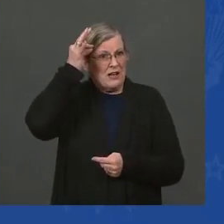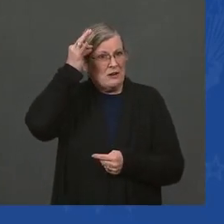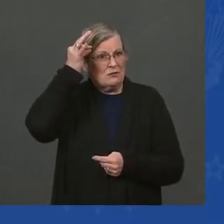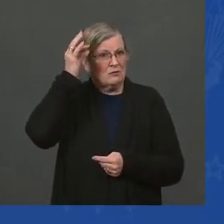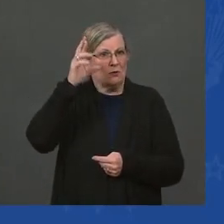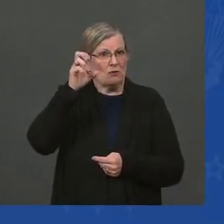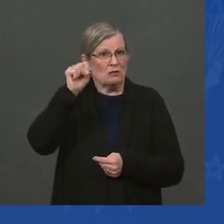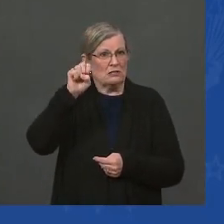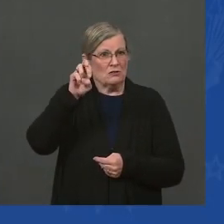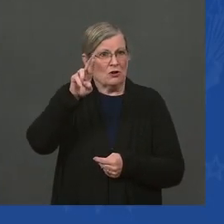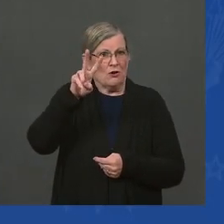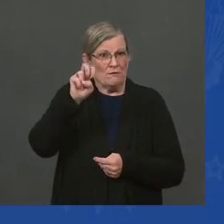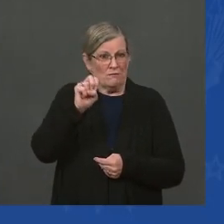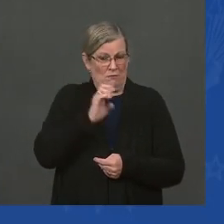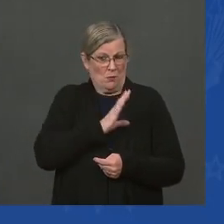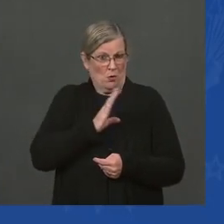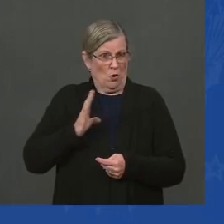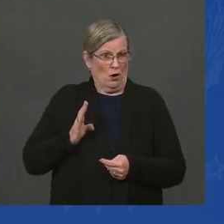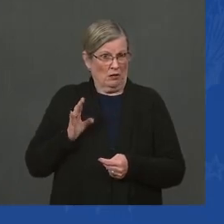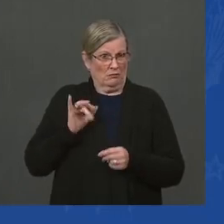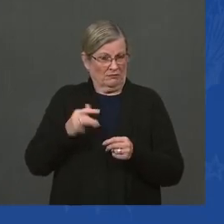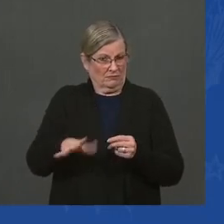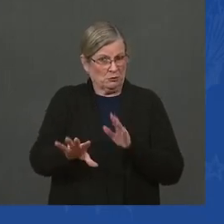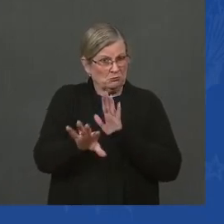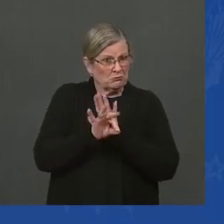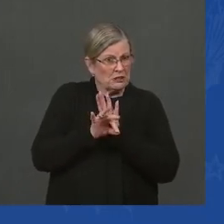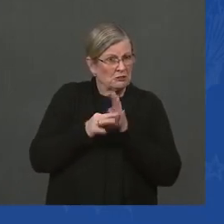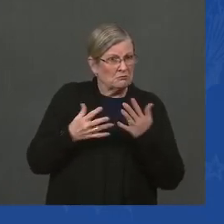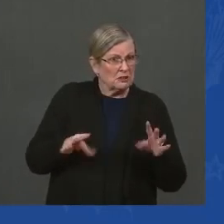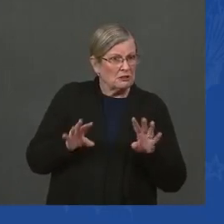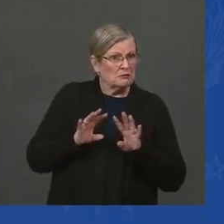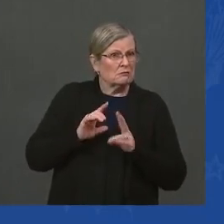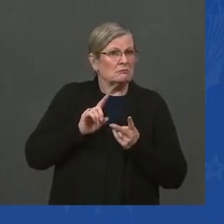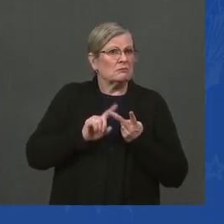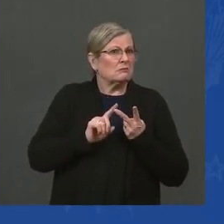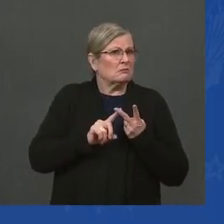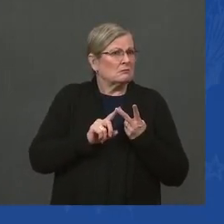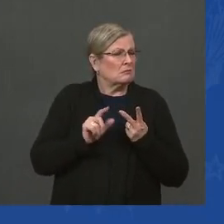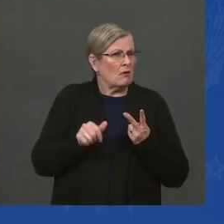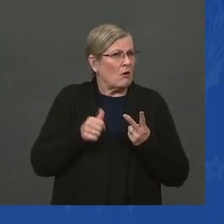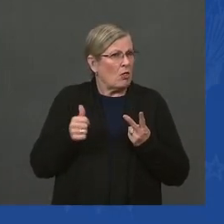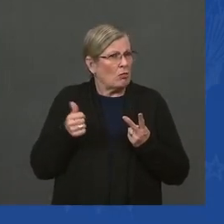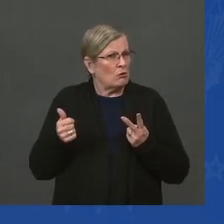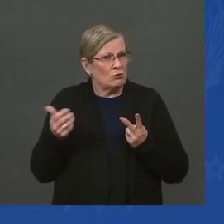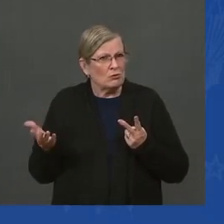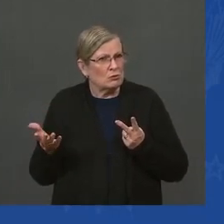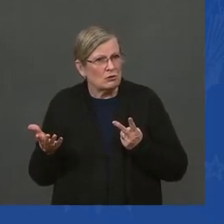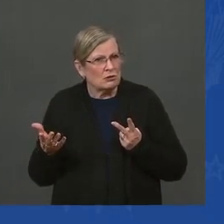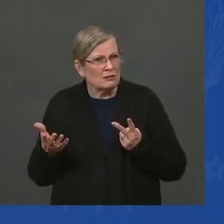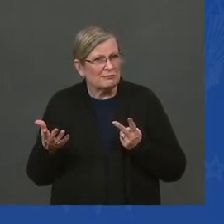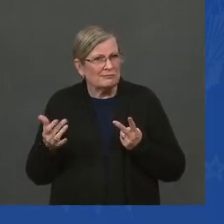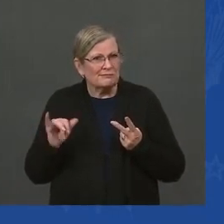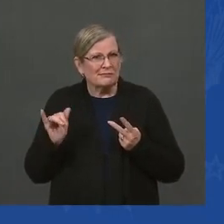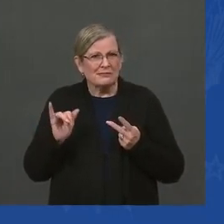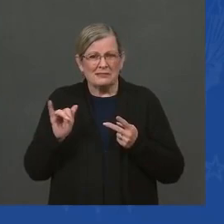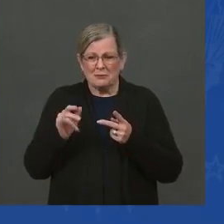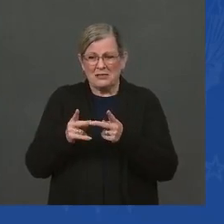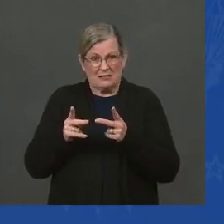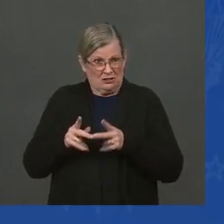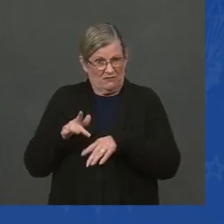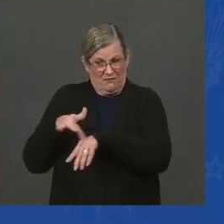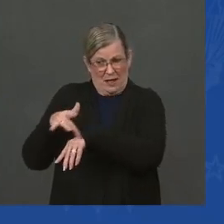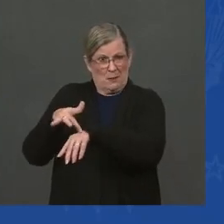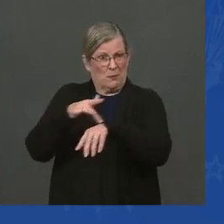about as you consider your choice for Fed chair and the other seats that are open? This is the latest that a president has gone